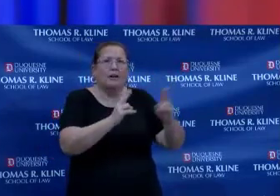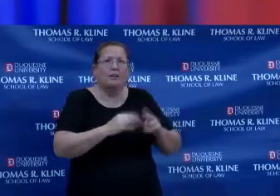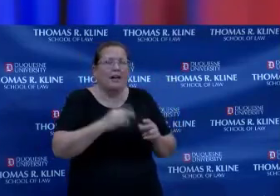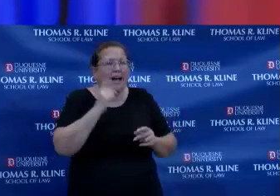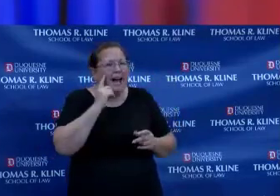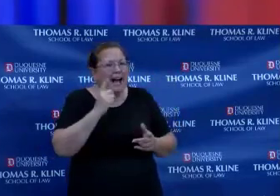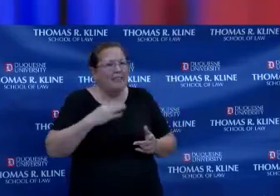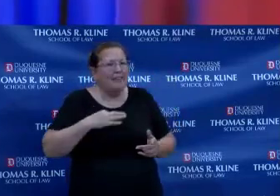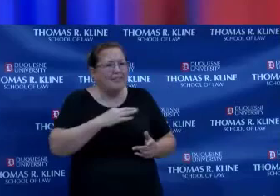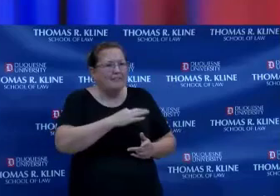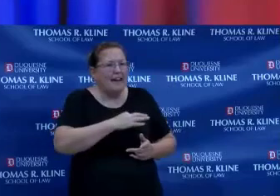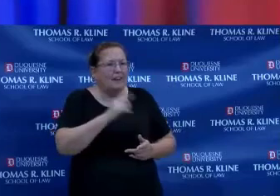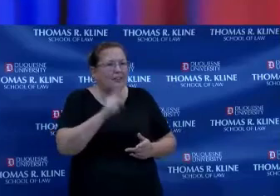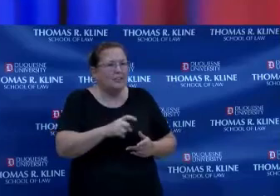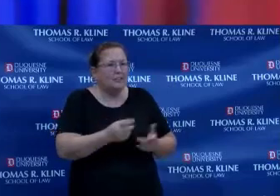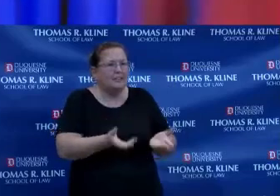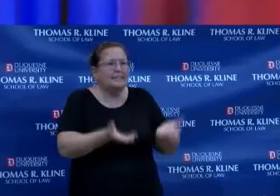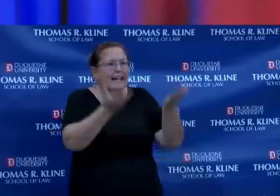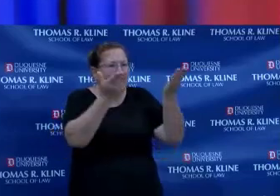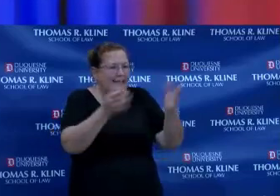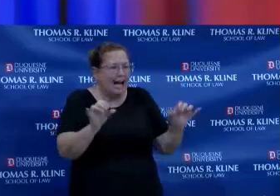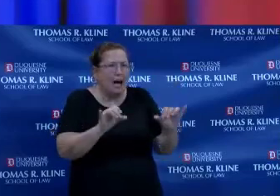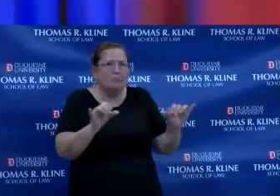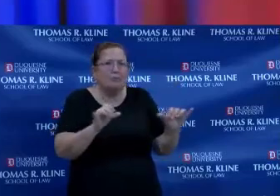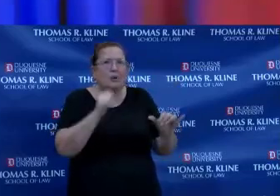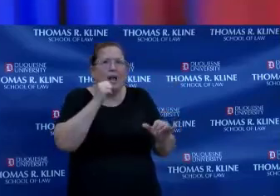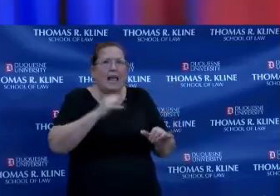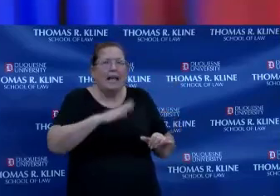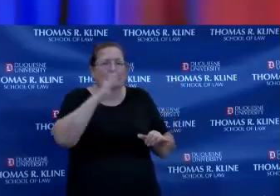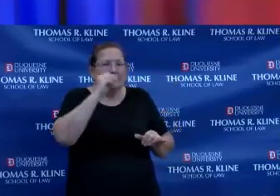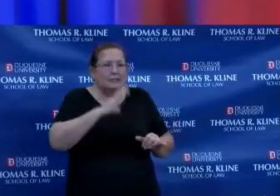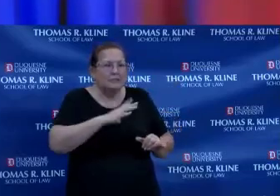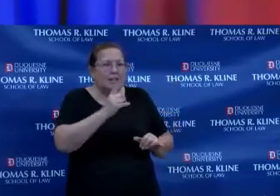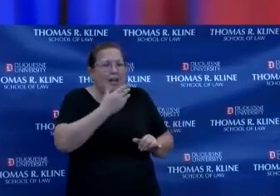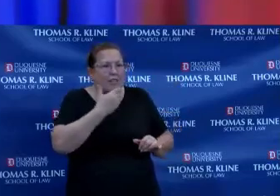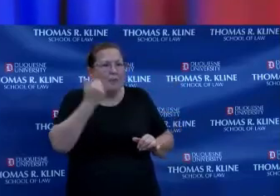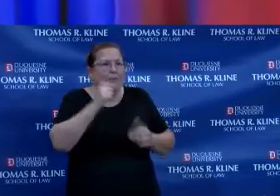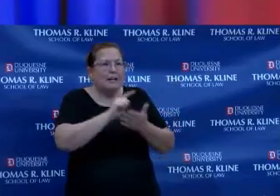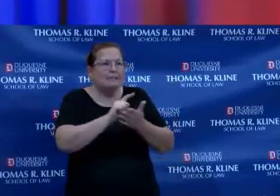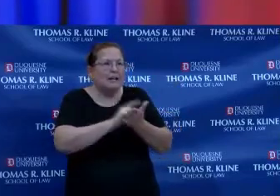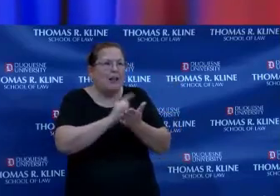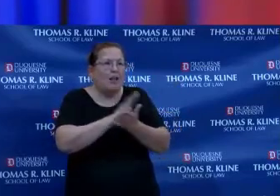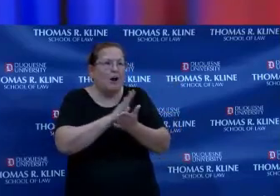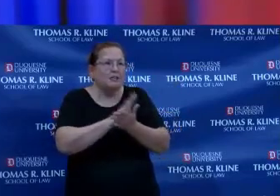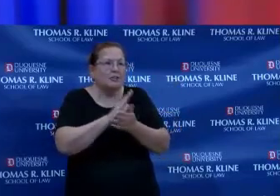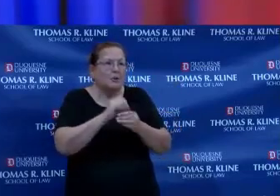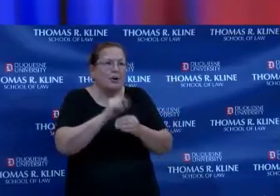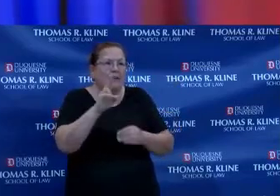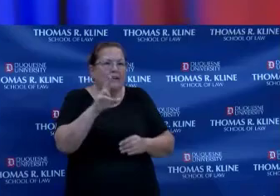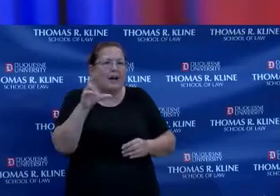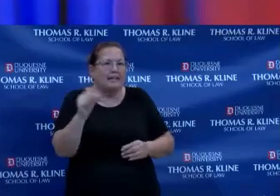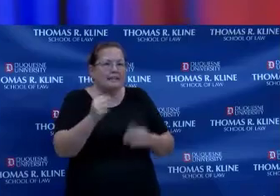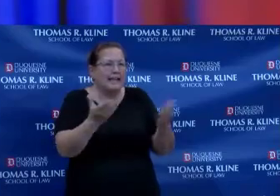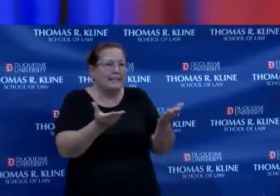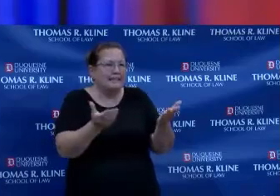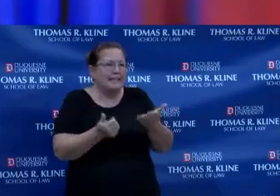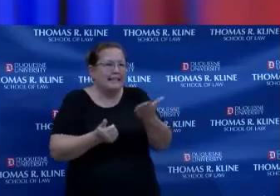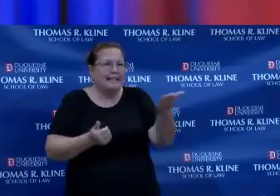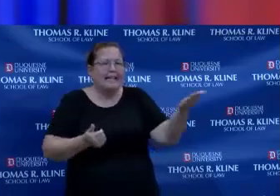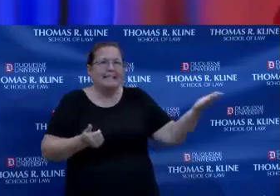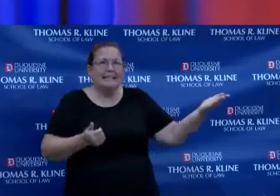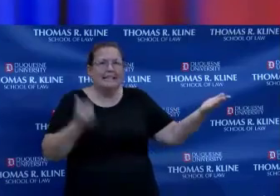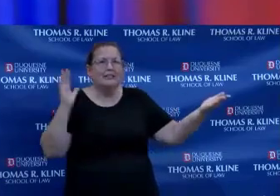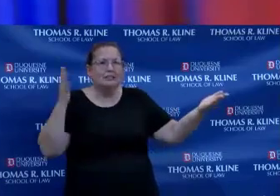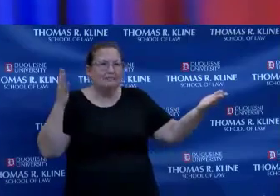faculty stand up to be recognized. Ladies and gentlemen, one of the best law school faculty in the United States. Can we please hear it for the